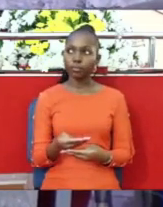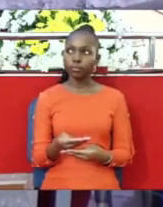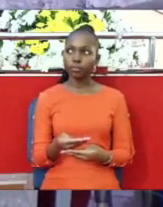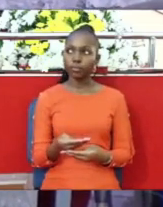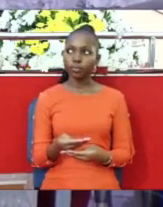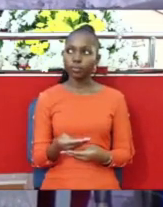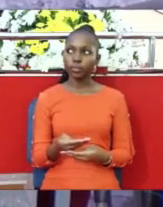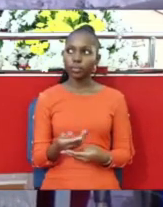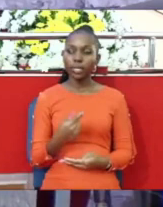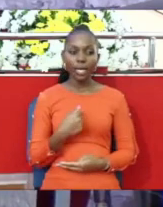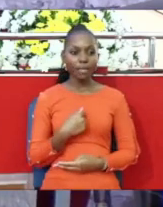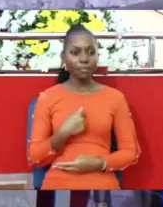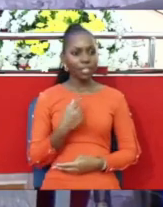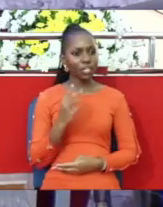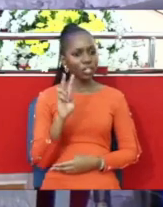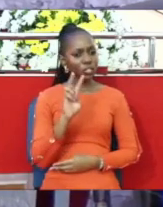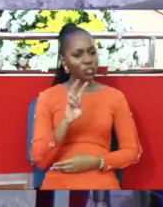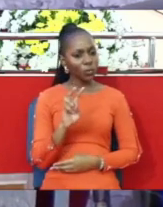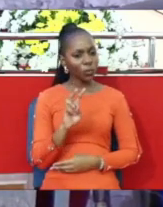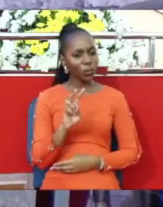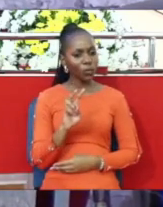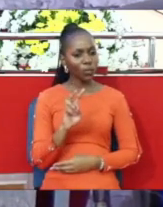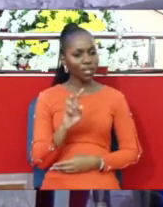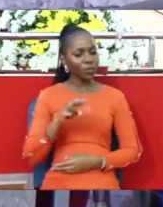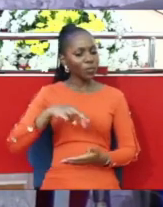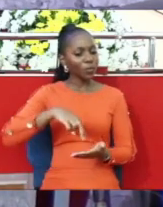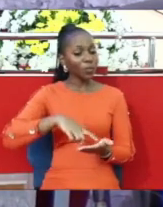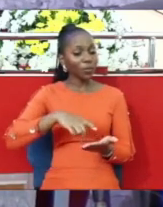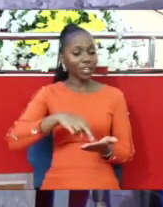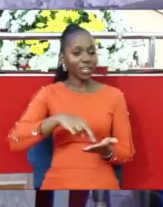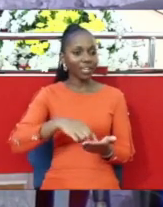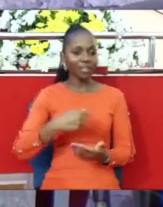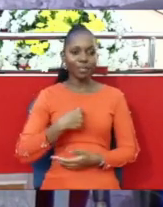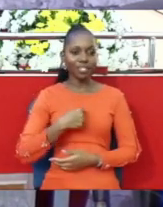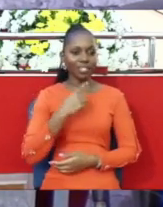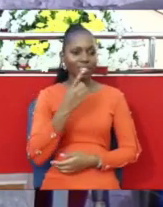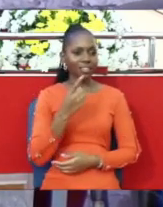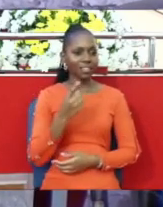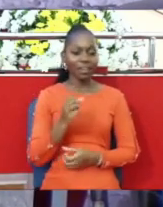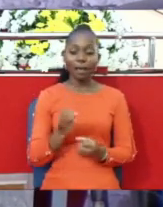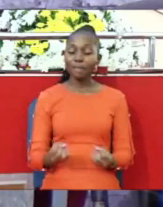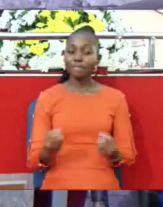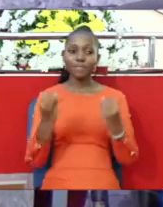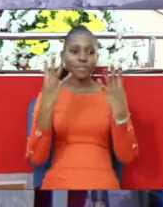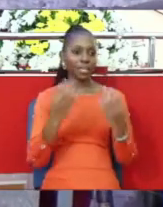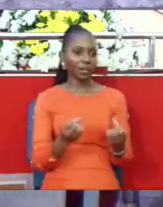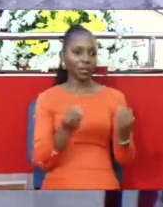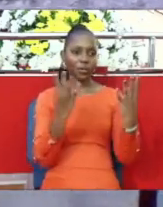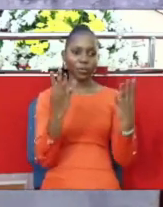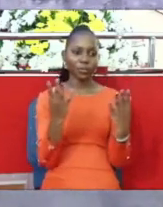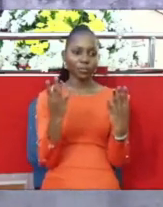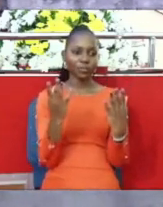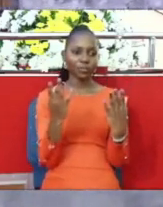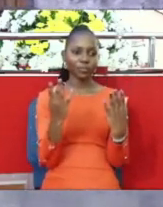I saw him walking with his feet and smiling and coming. So I told him, what a miracle. Na nikamwona akitembea na nikamwambia muujiza ina